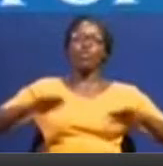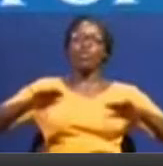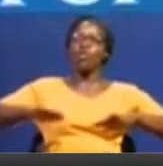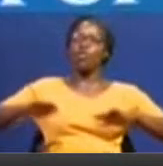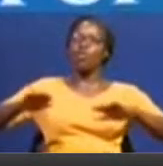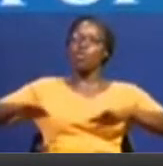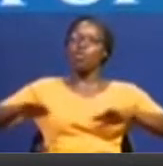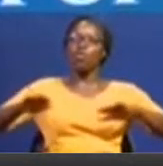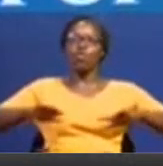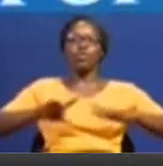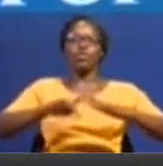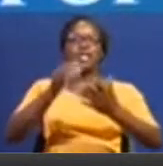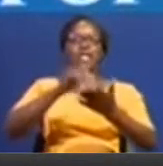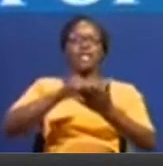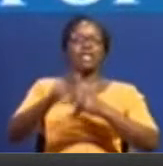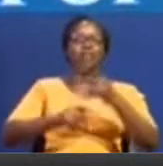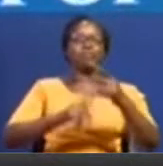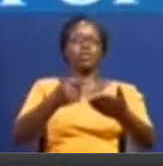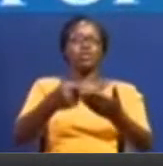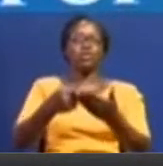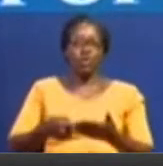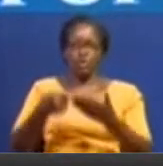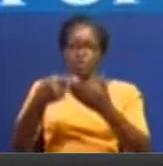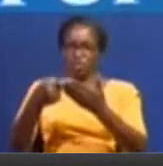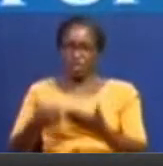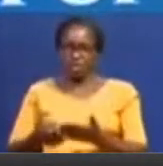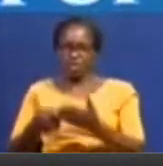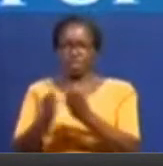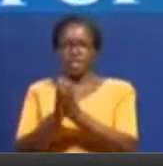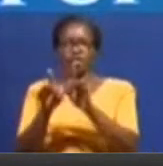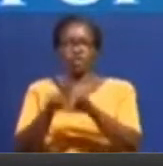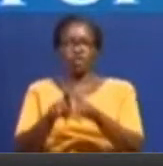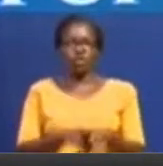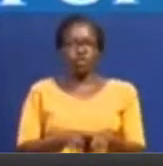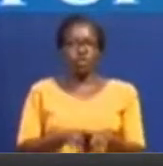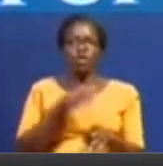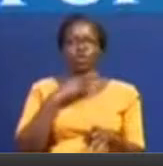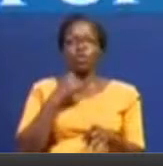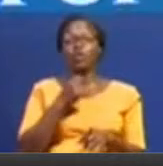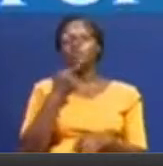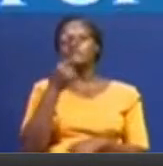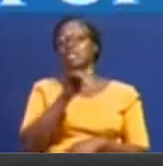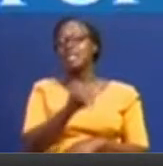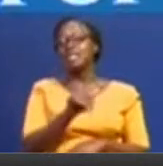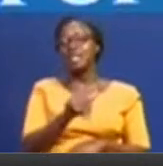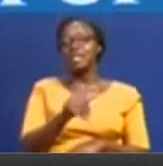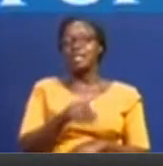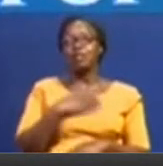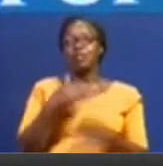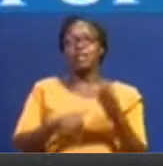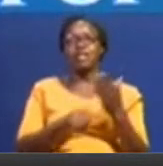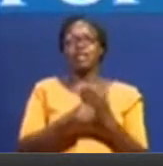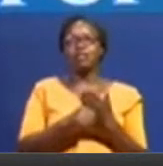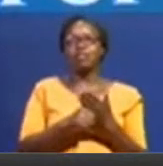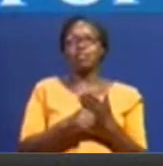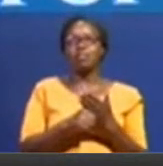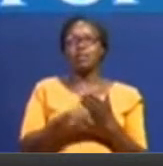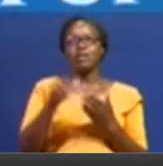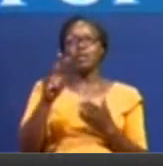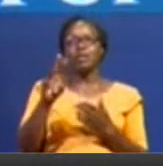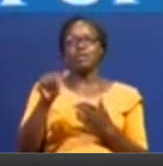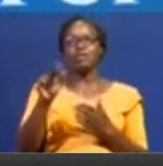again the process of negotiations. I would also want to state that my name is